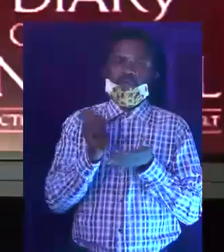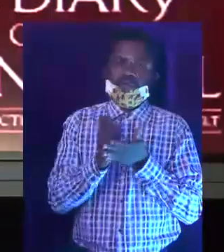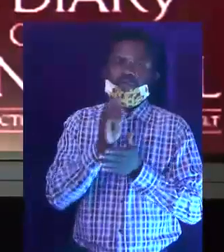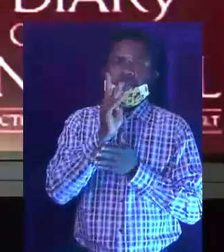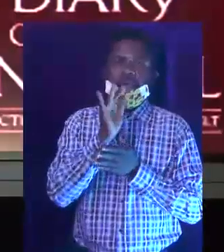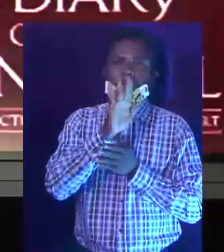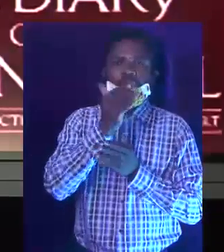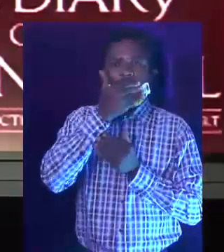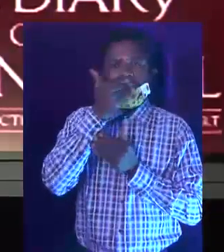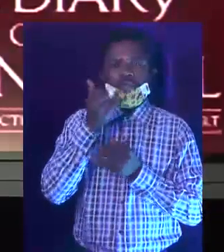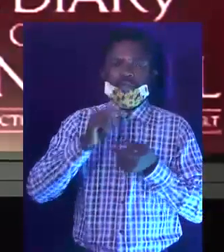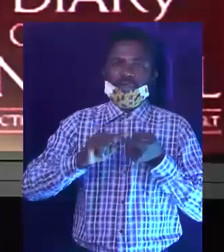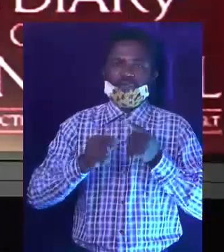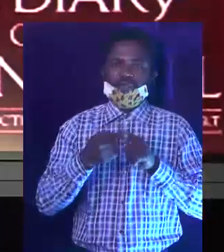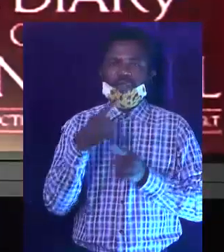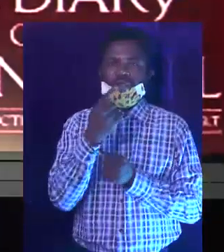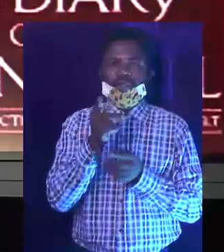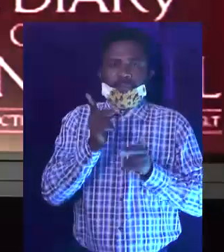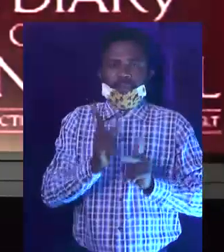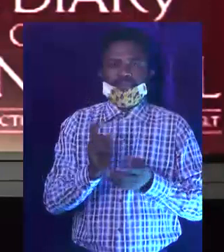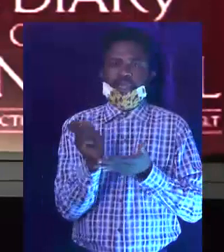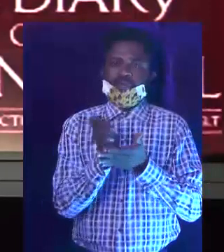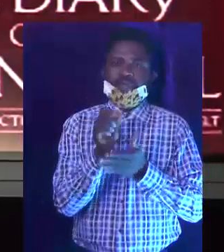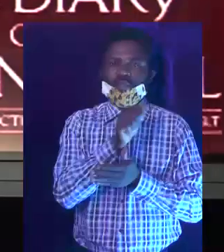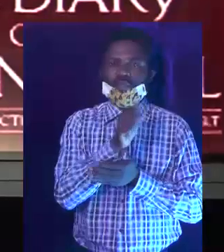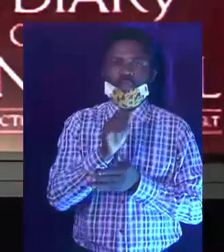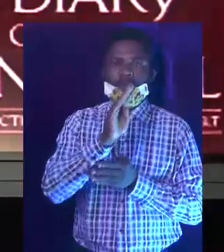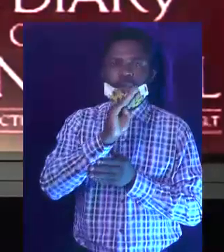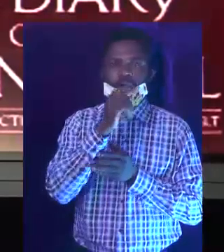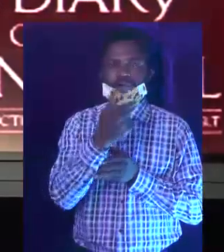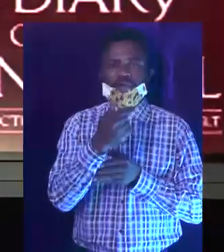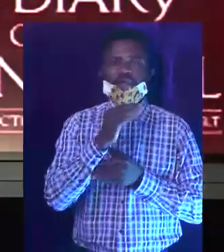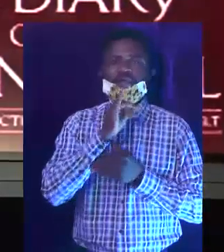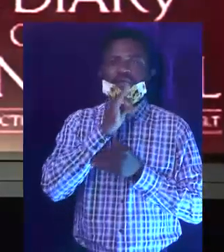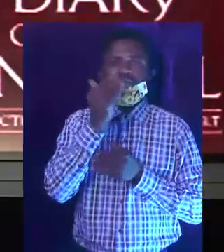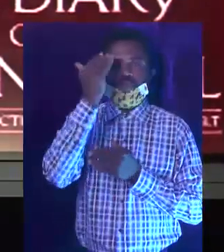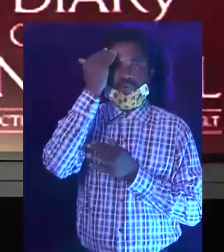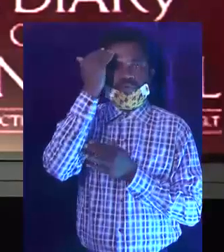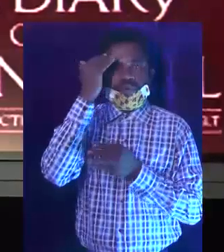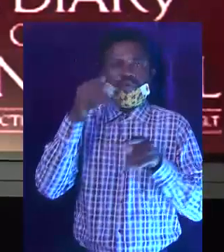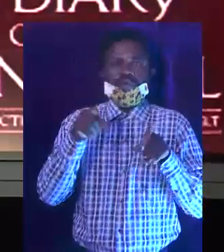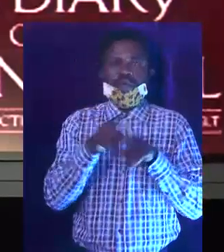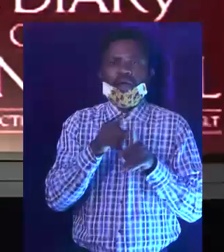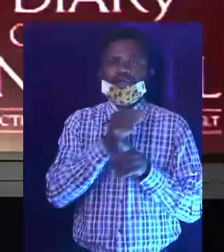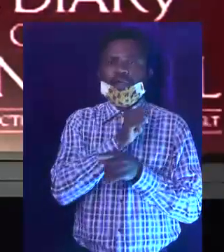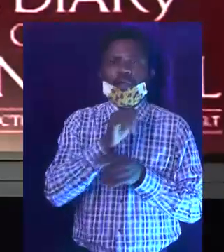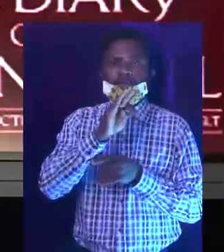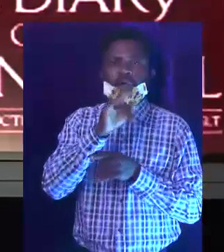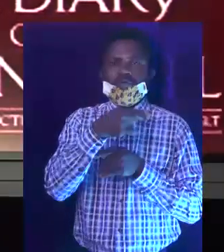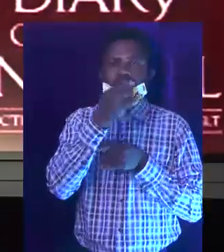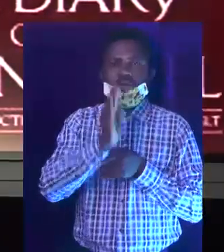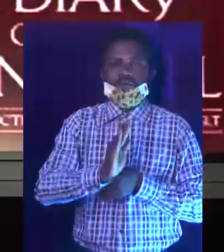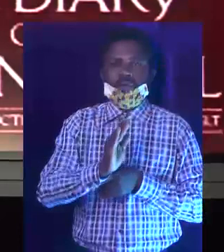your best friend. The person writing a biography is known as a